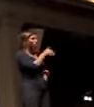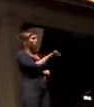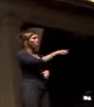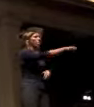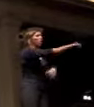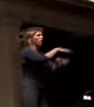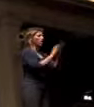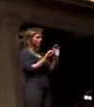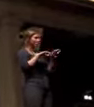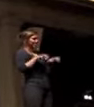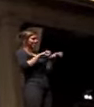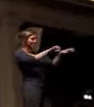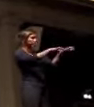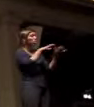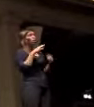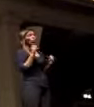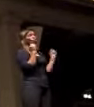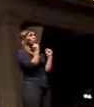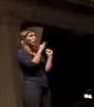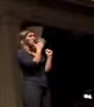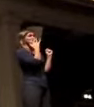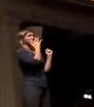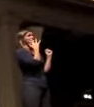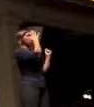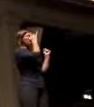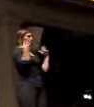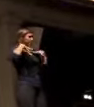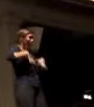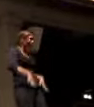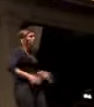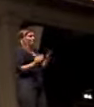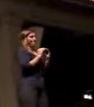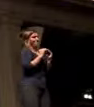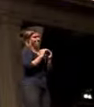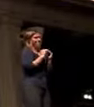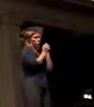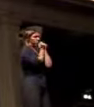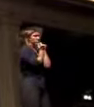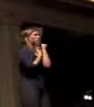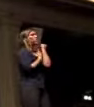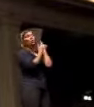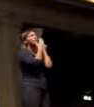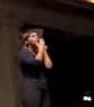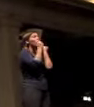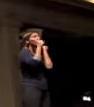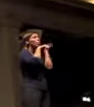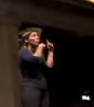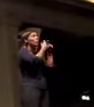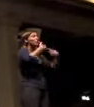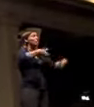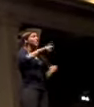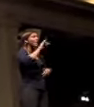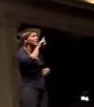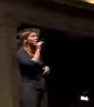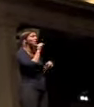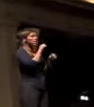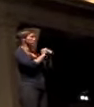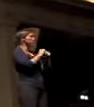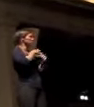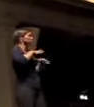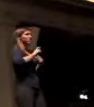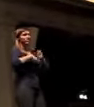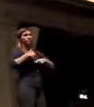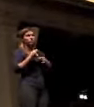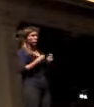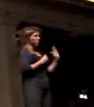season, because it is the season when you get to cover yourself up the most. See, when you're a fat kid, you hide away from the mirror in the dressing room until you have a costume on pretty enough to